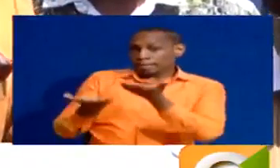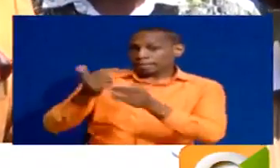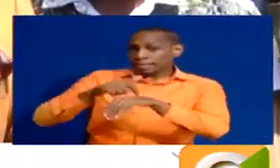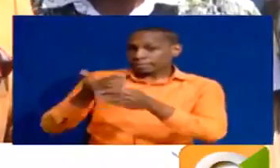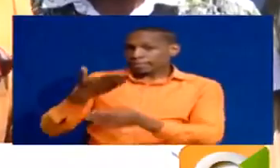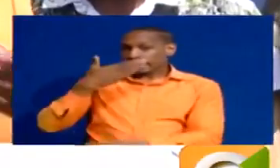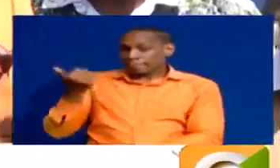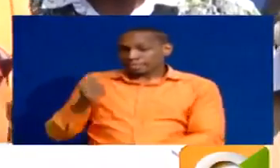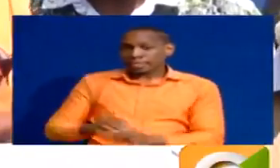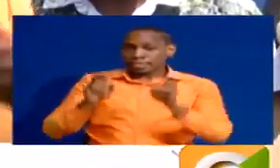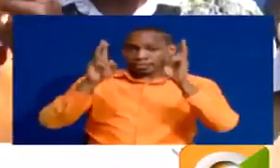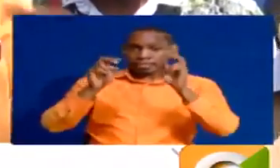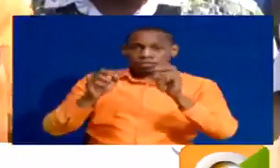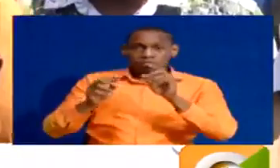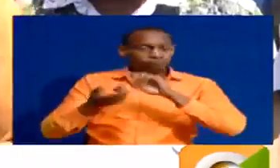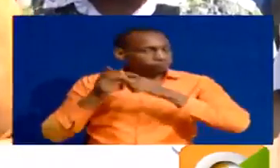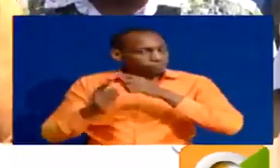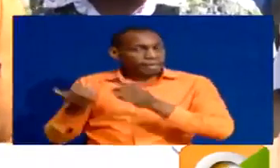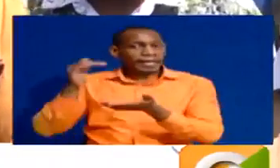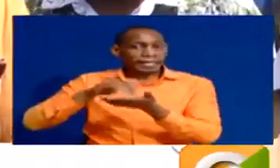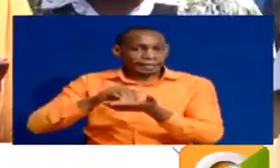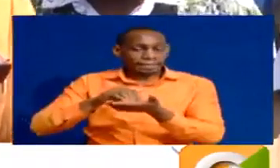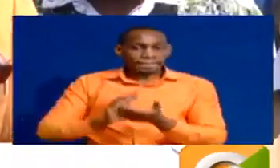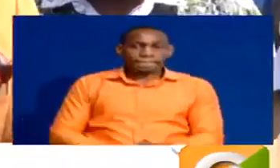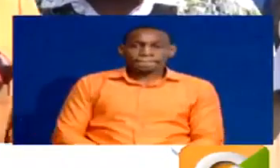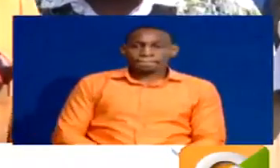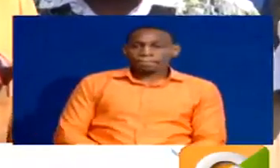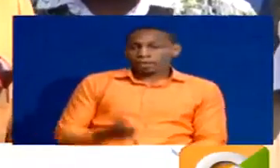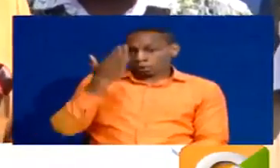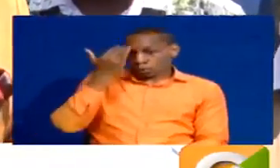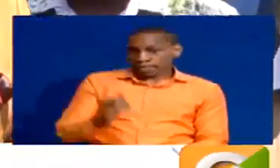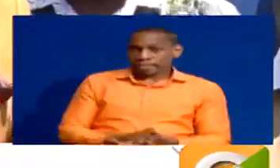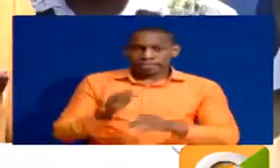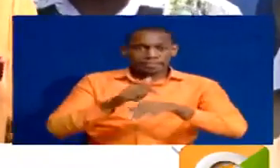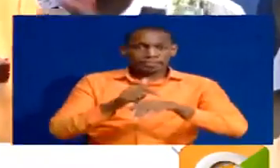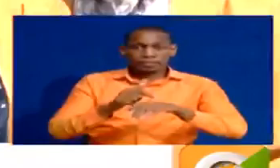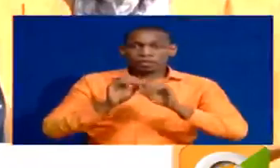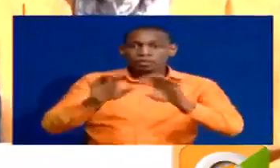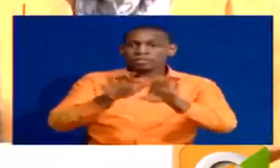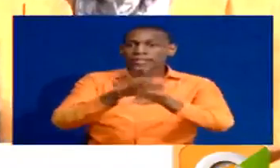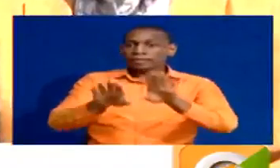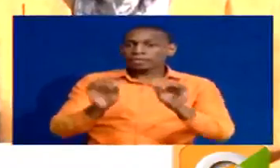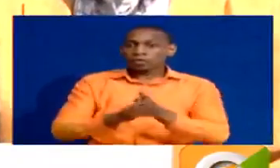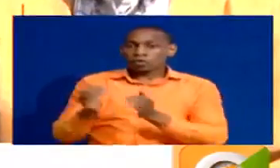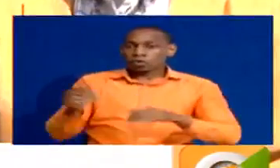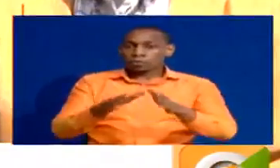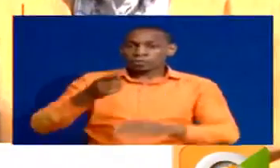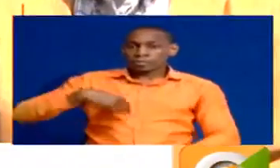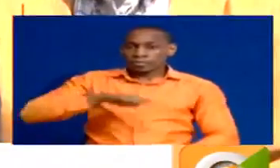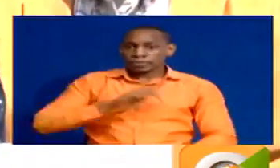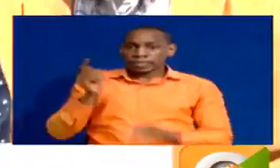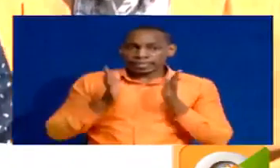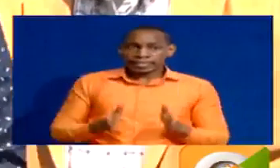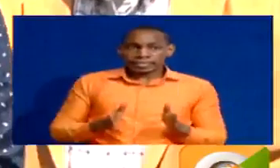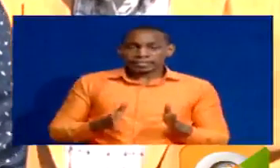wakati umefika swala hilo lifikiriwe tena ili tusipoteze kila kitu. This is an opportunity for us as